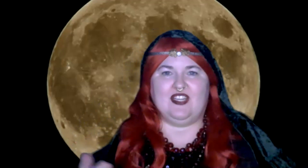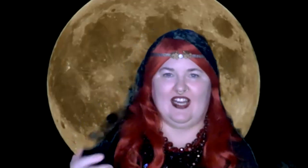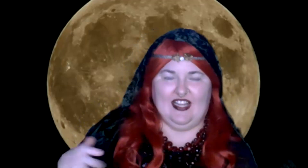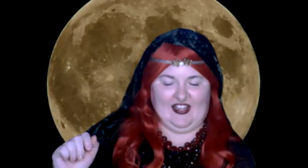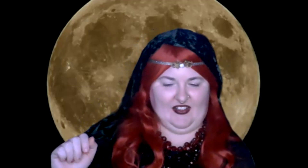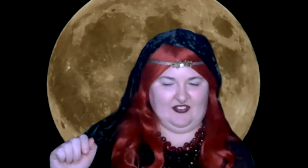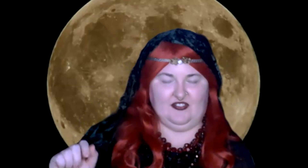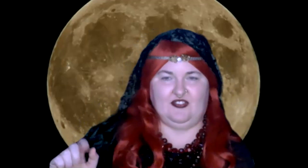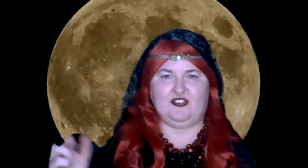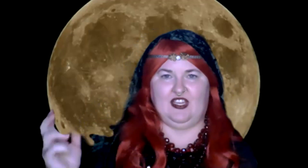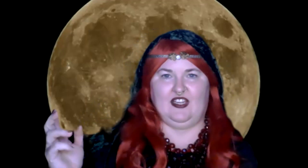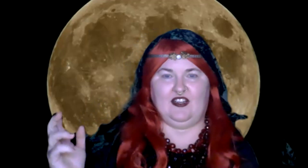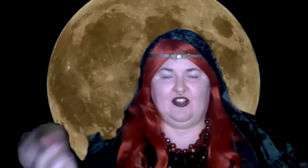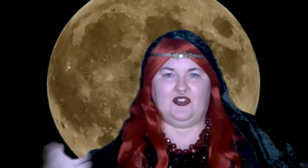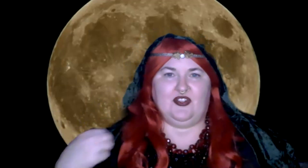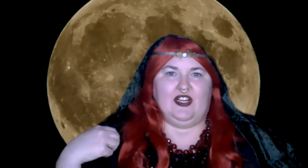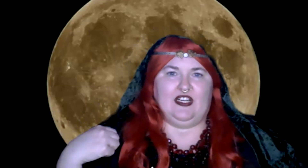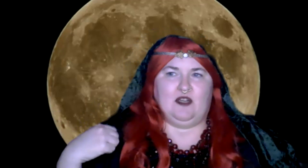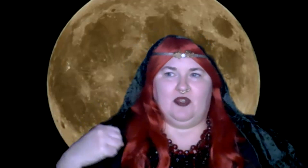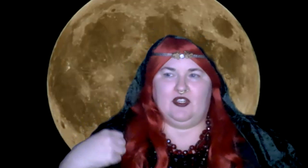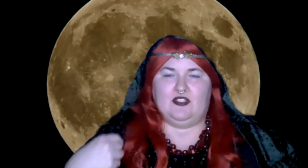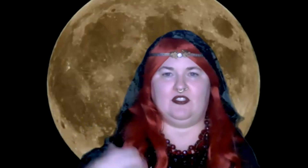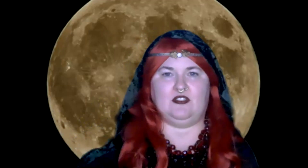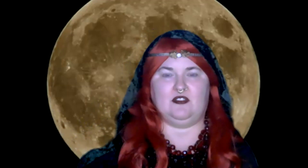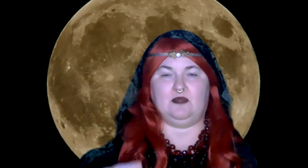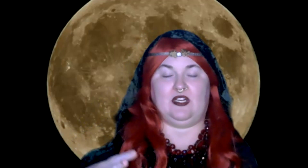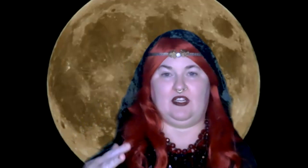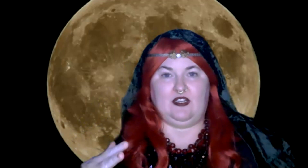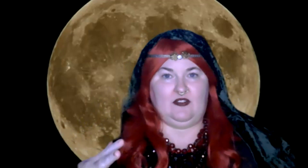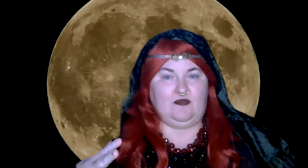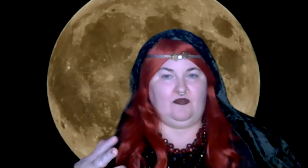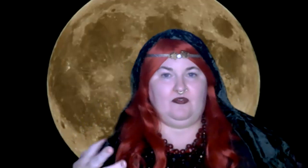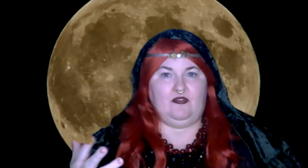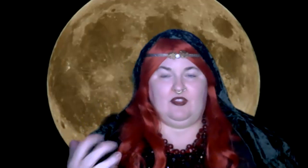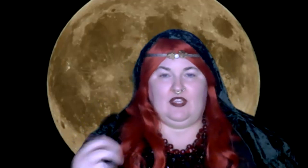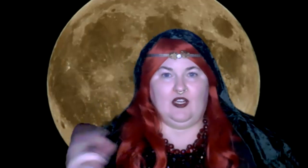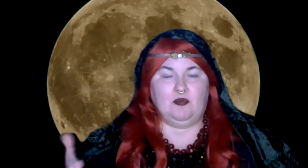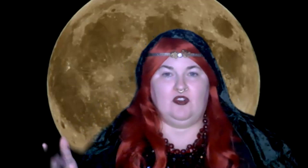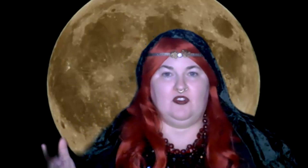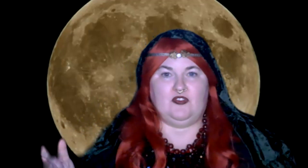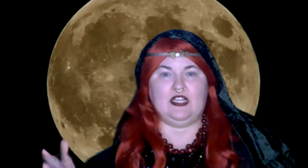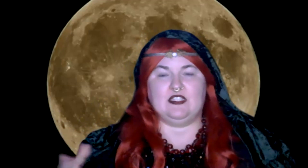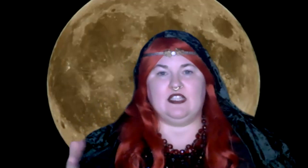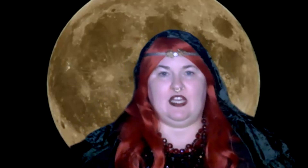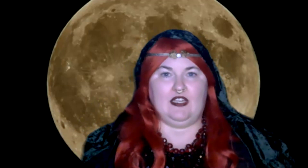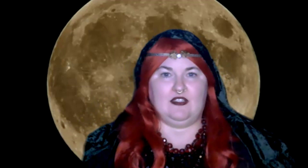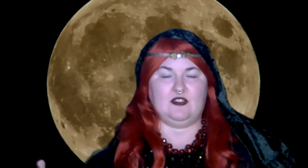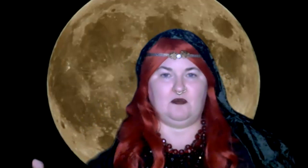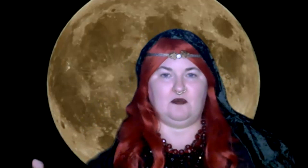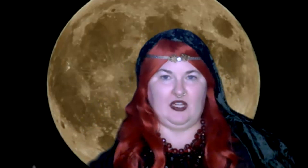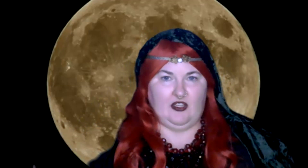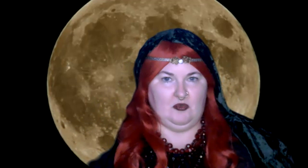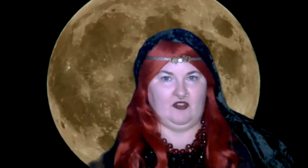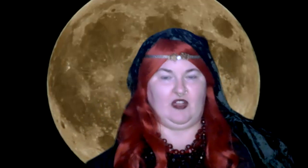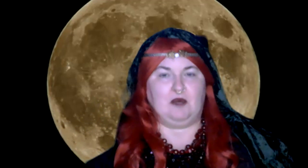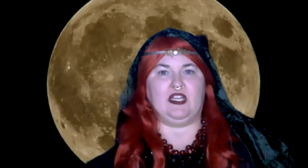So yeah, I have an altar, and I put my animal friends and